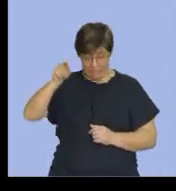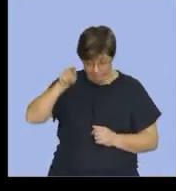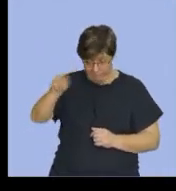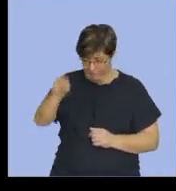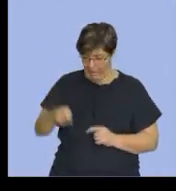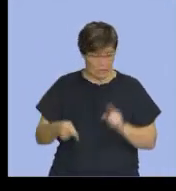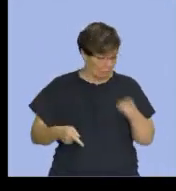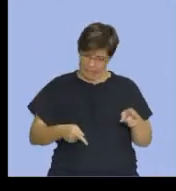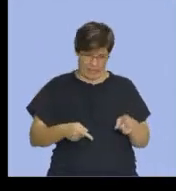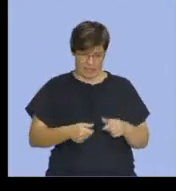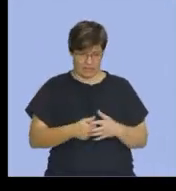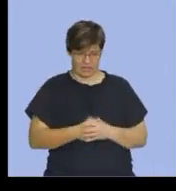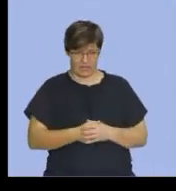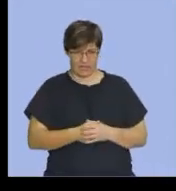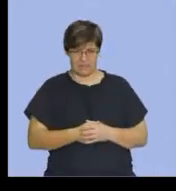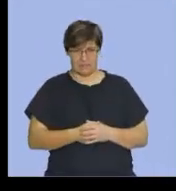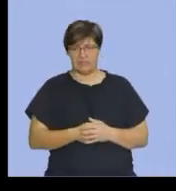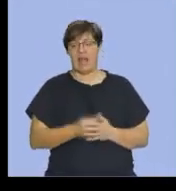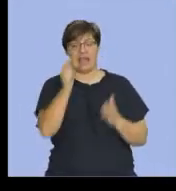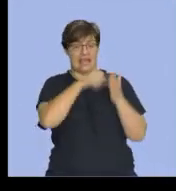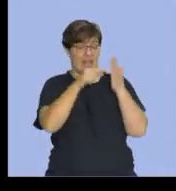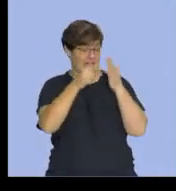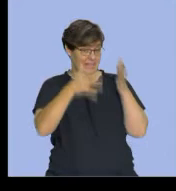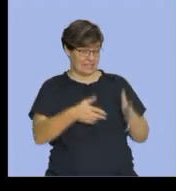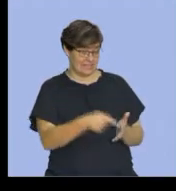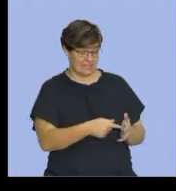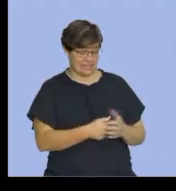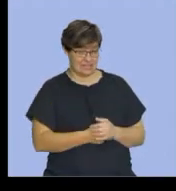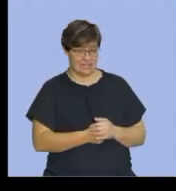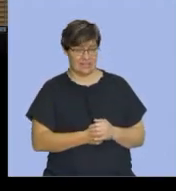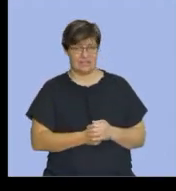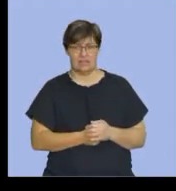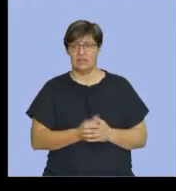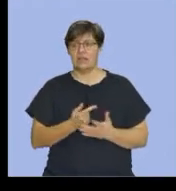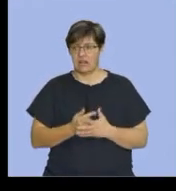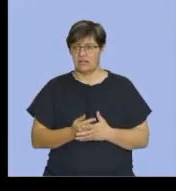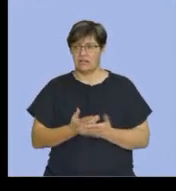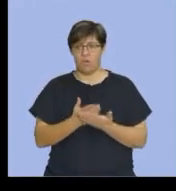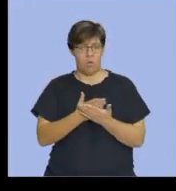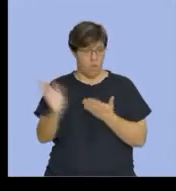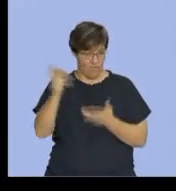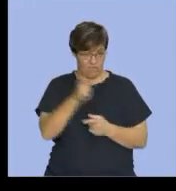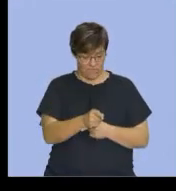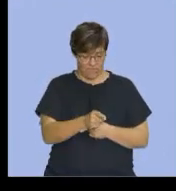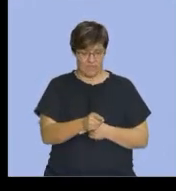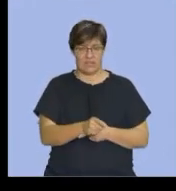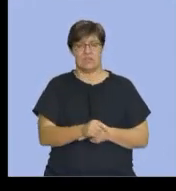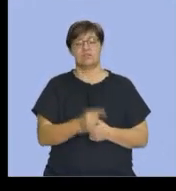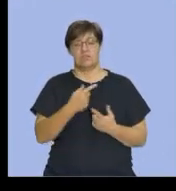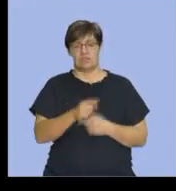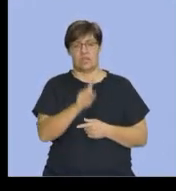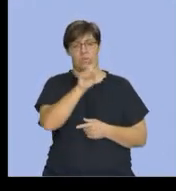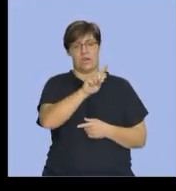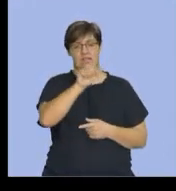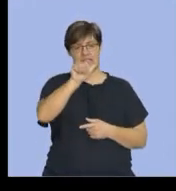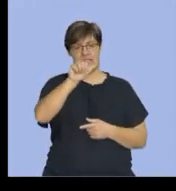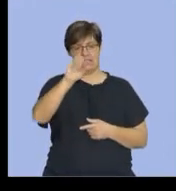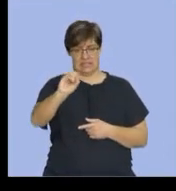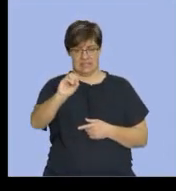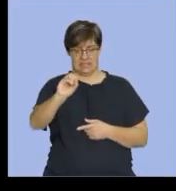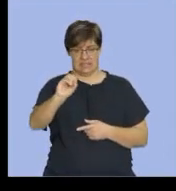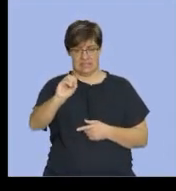That's where the degree goes. Calculator. Okay, let's get rid of what we had there. So now this